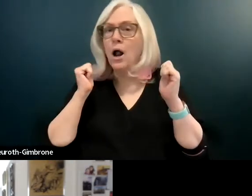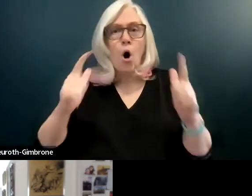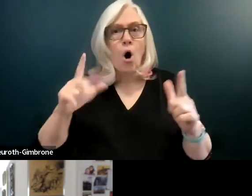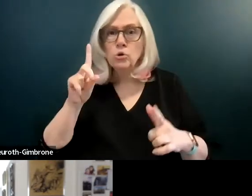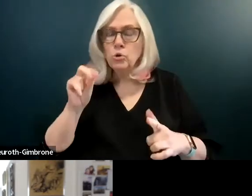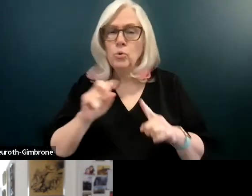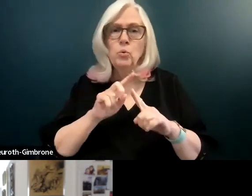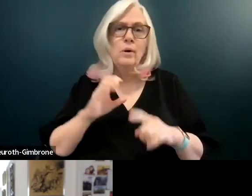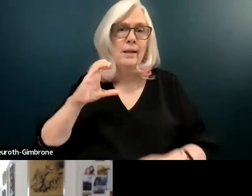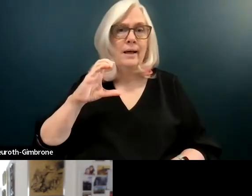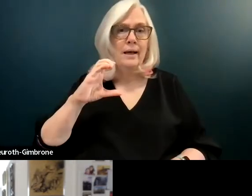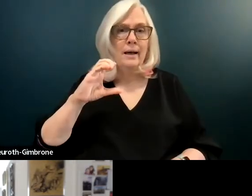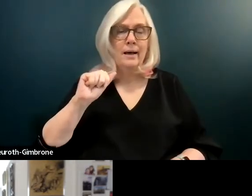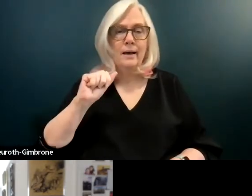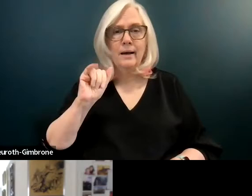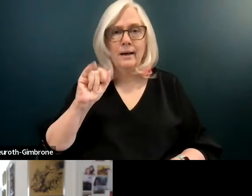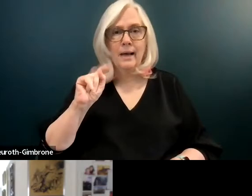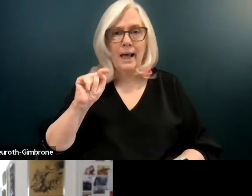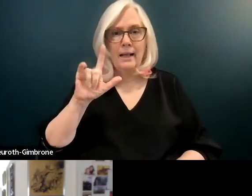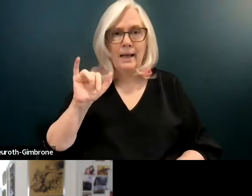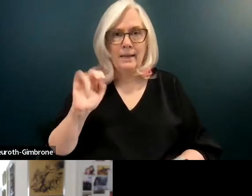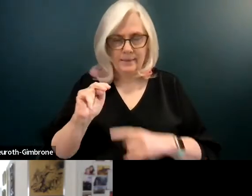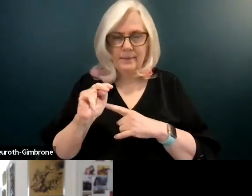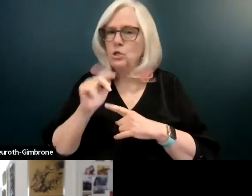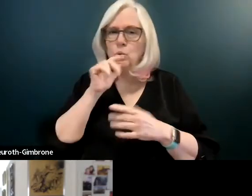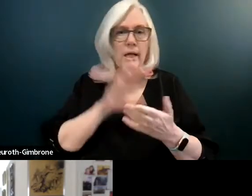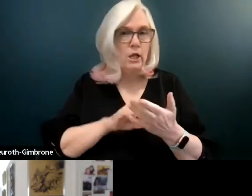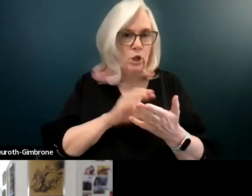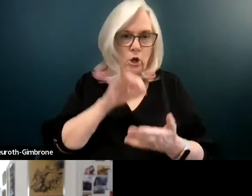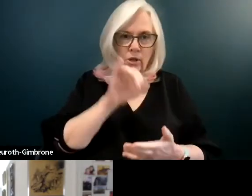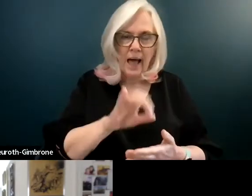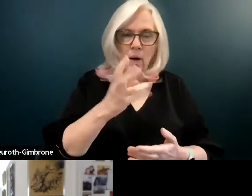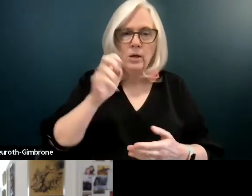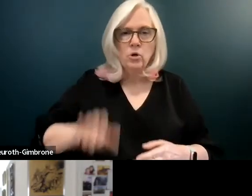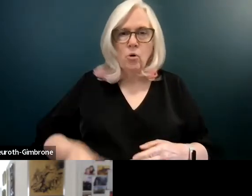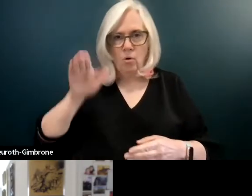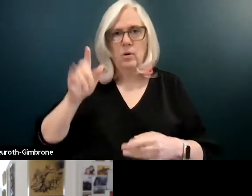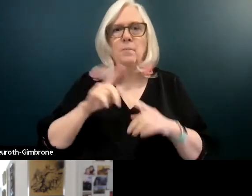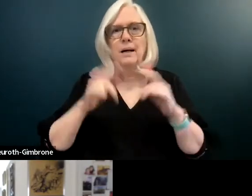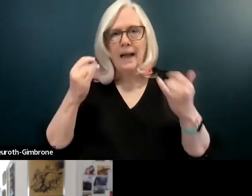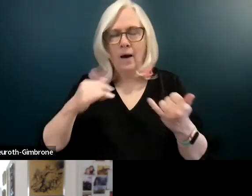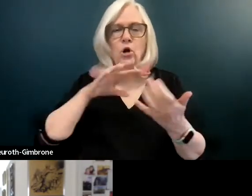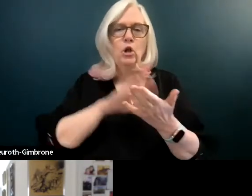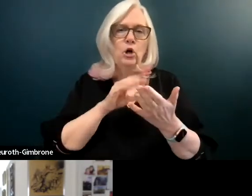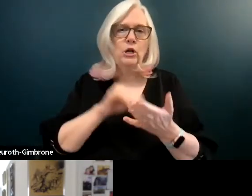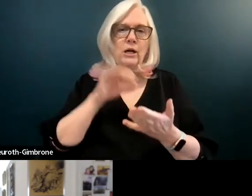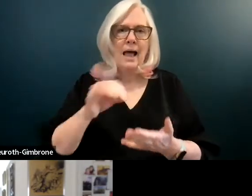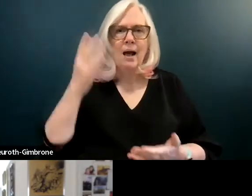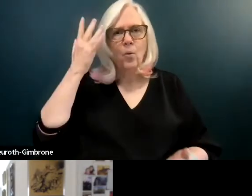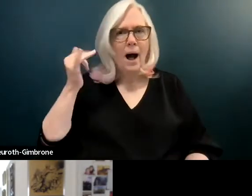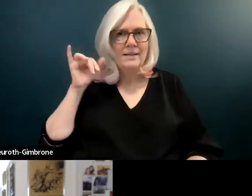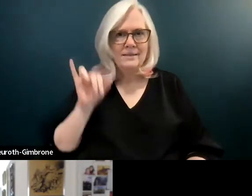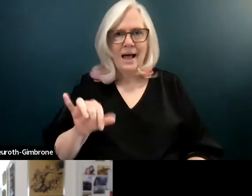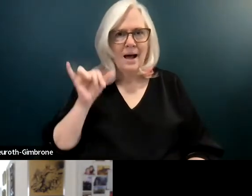like Caitlin, you didn't learn sign language when you were growing up, but now you're learning it. Why is that? Why